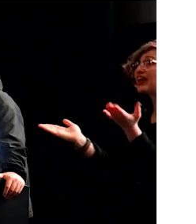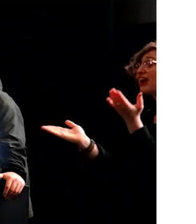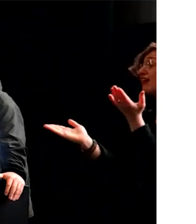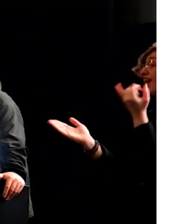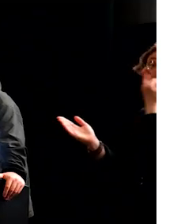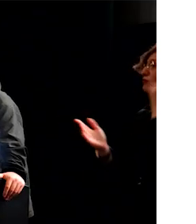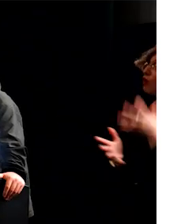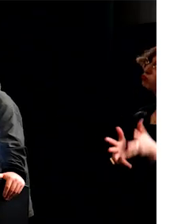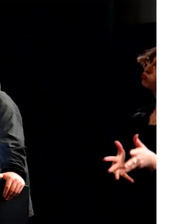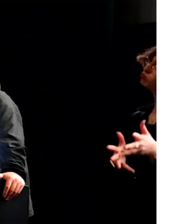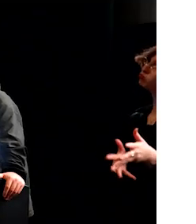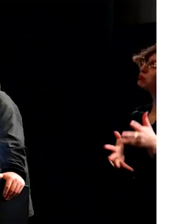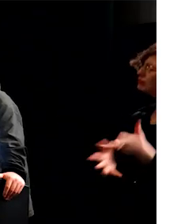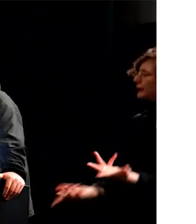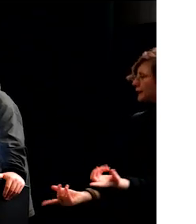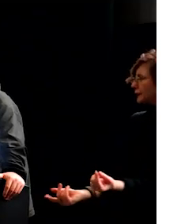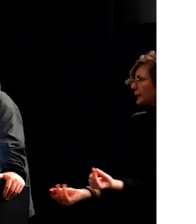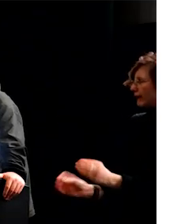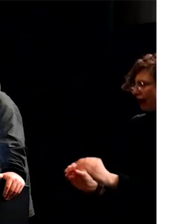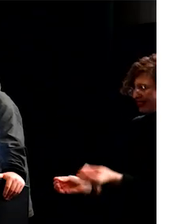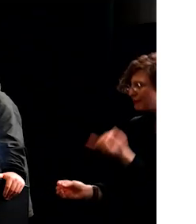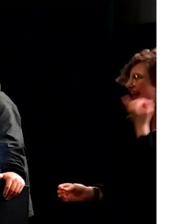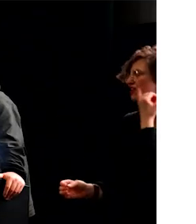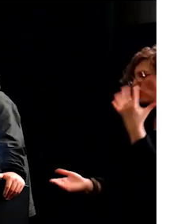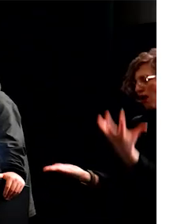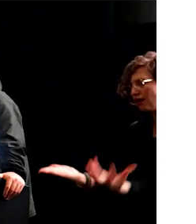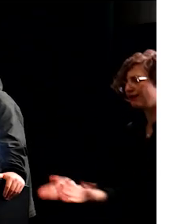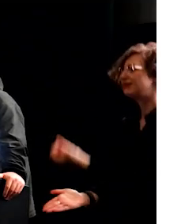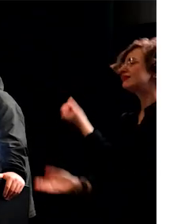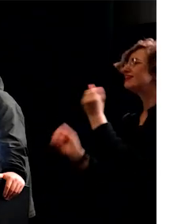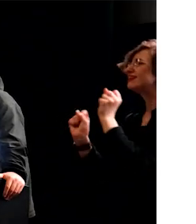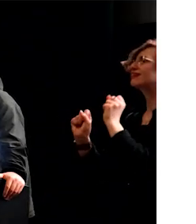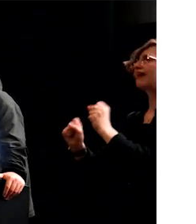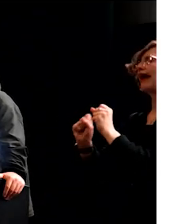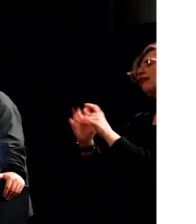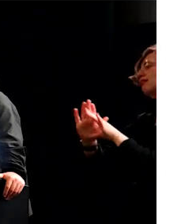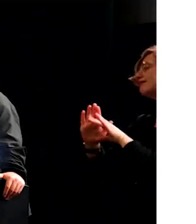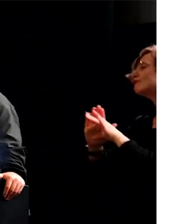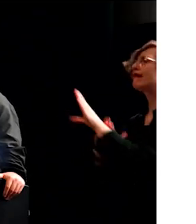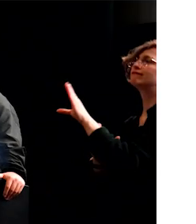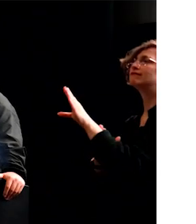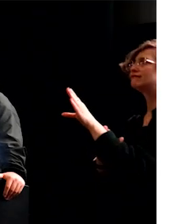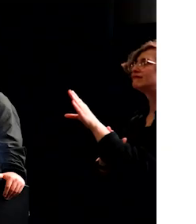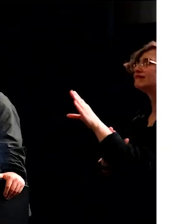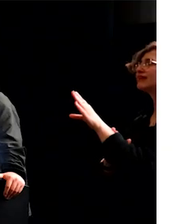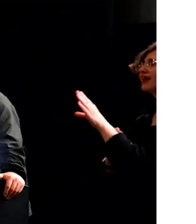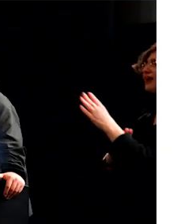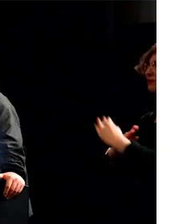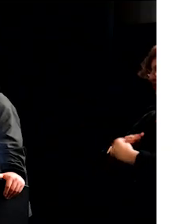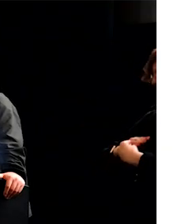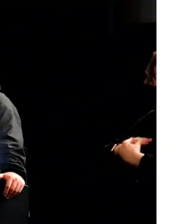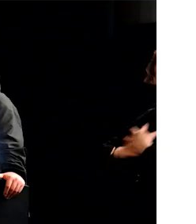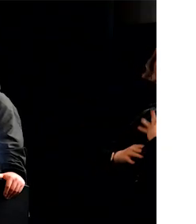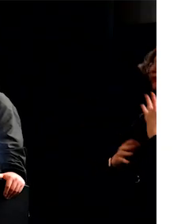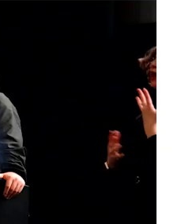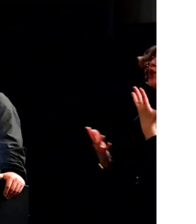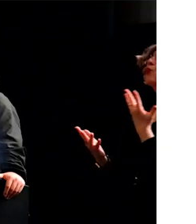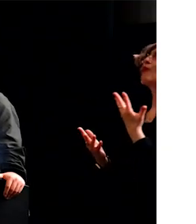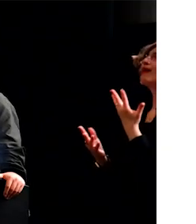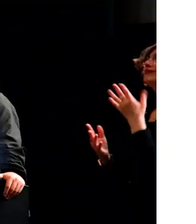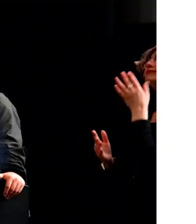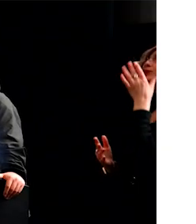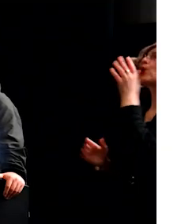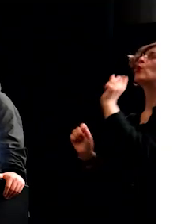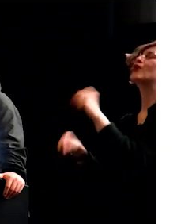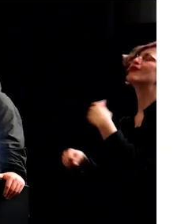something greater. And it's about taking action and inspired by what can be or what could be tomorrow. And